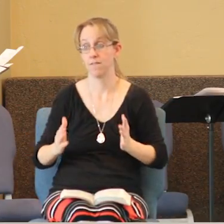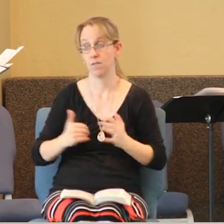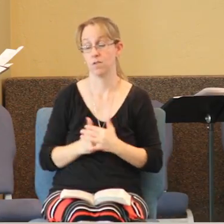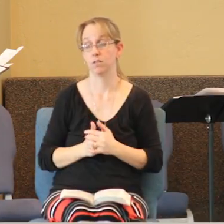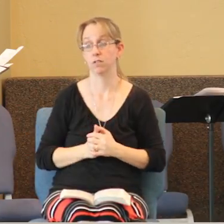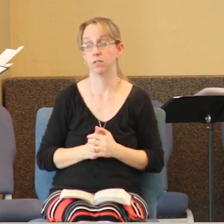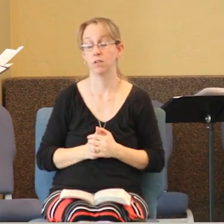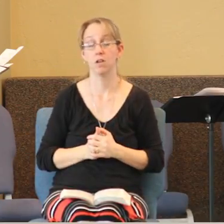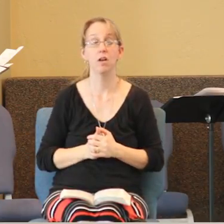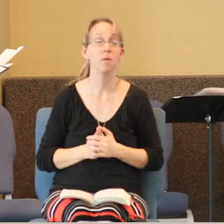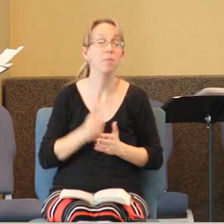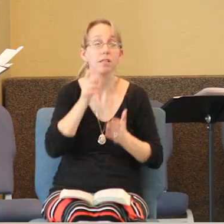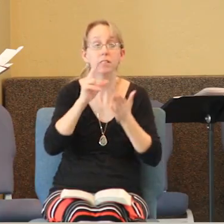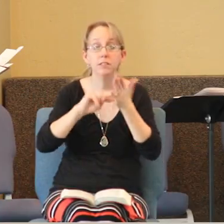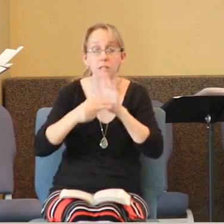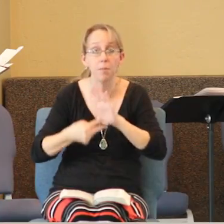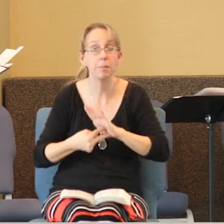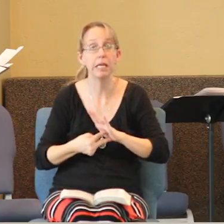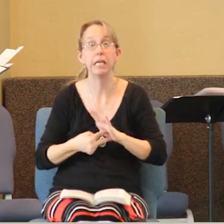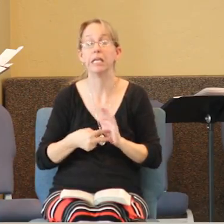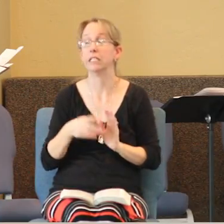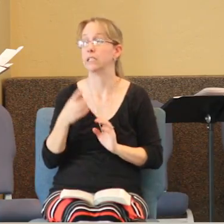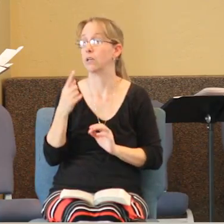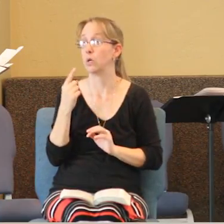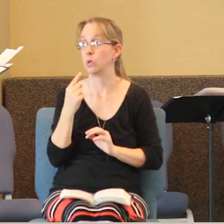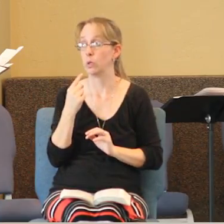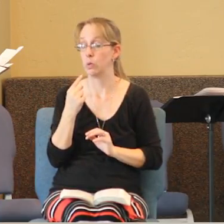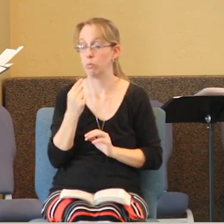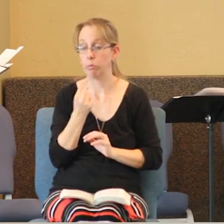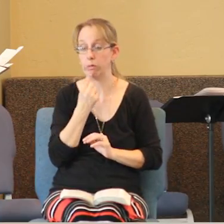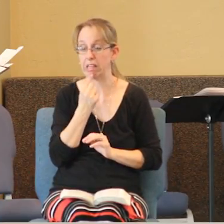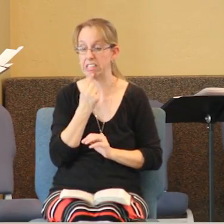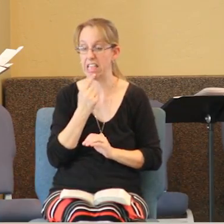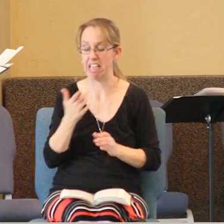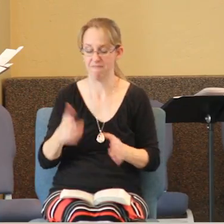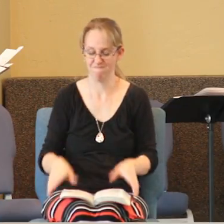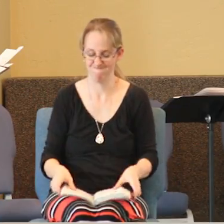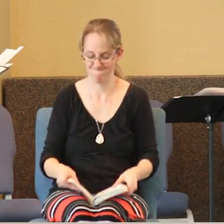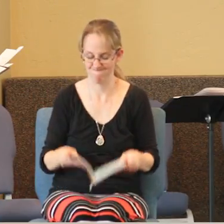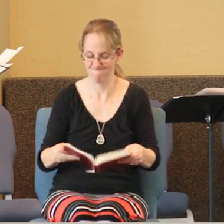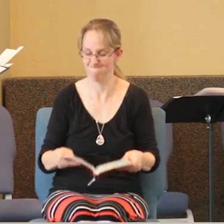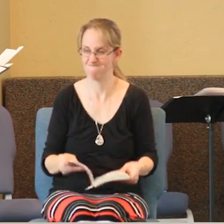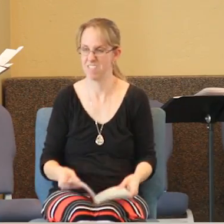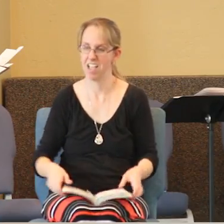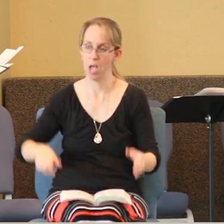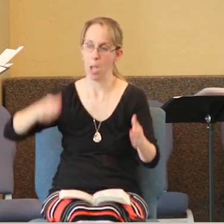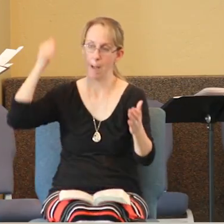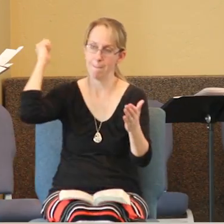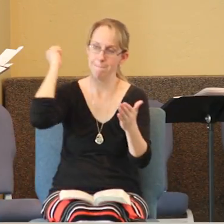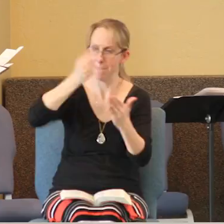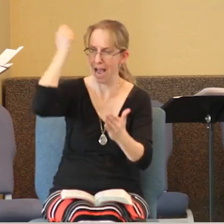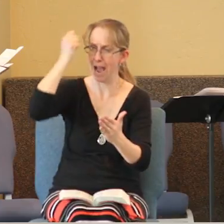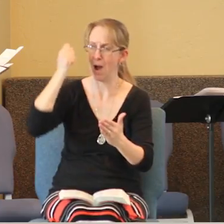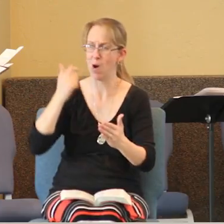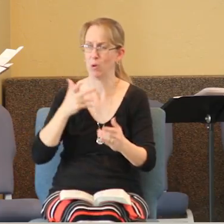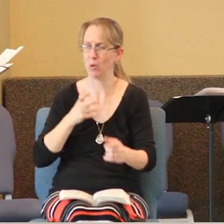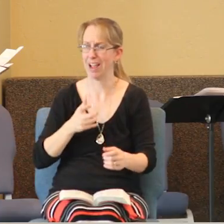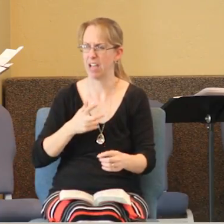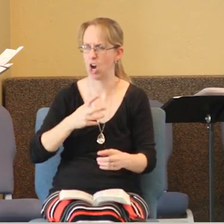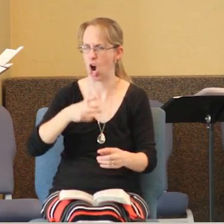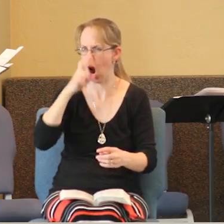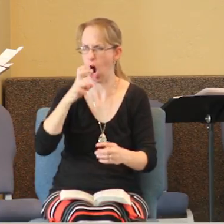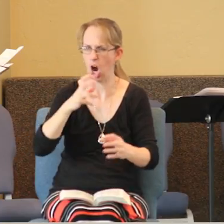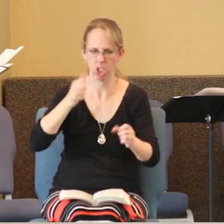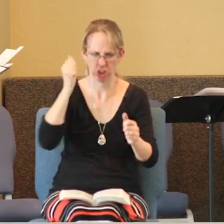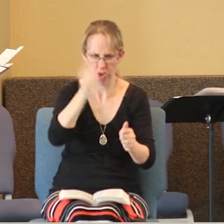But that doesn't mean we take this and go, boom, and try to give it to him hurtfully. Some people may need